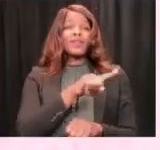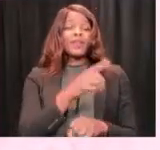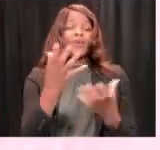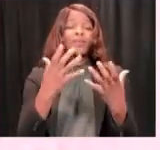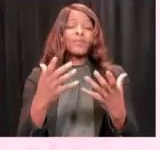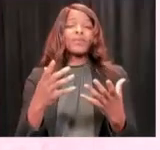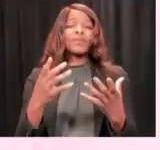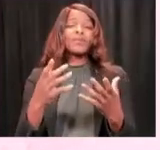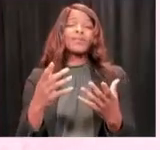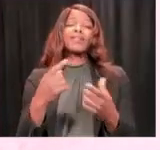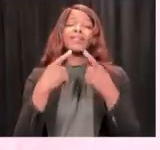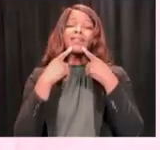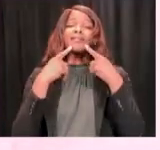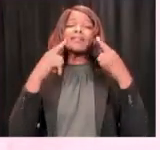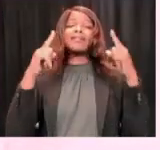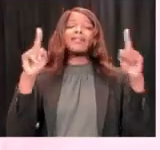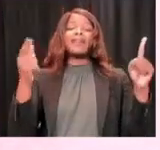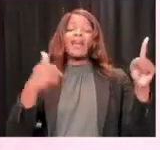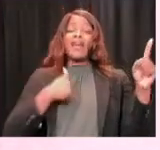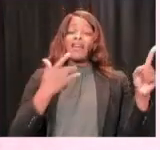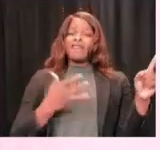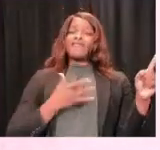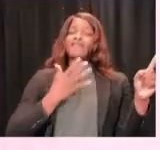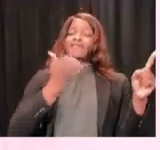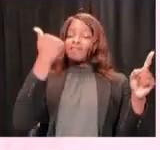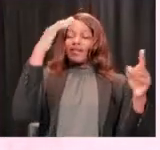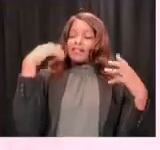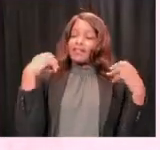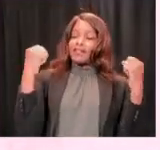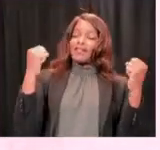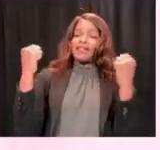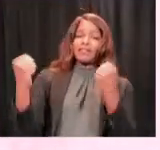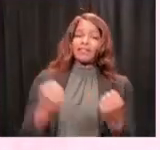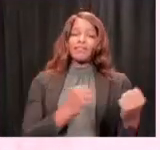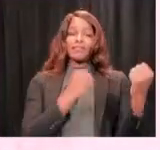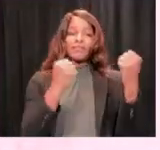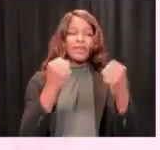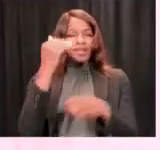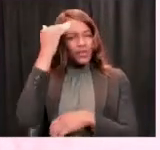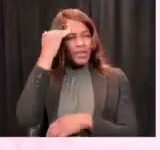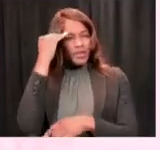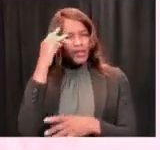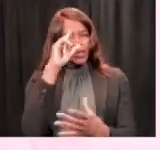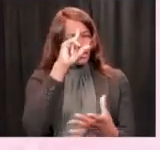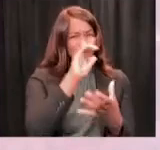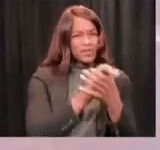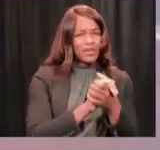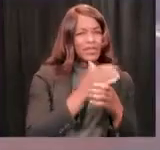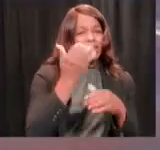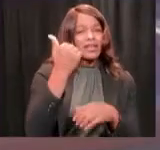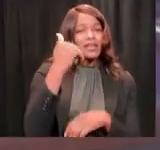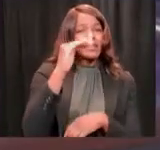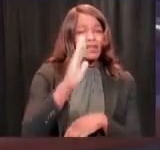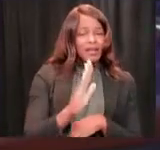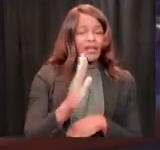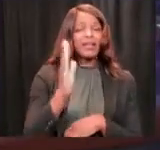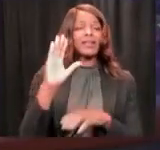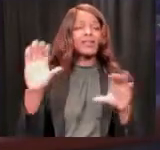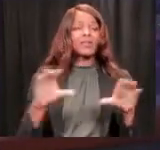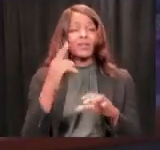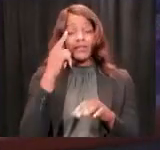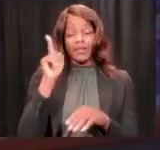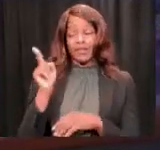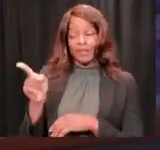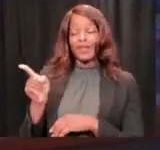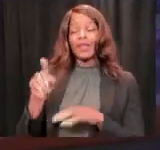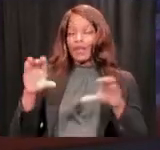your healing power? Come on, anybody willing to believe and to know and to trust that God can do it for Joseph? He can do it for you. Yes,